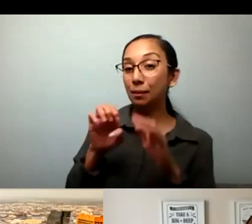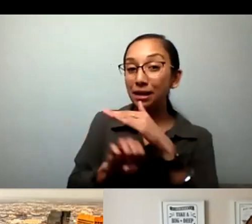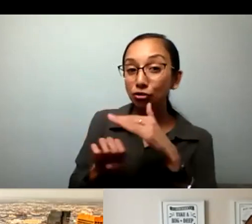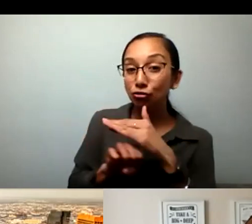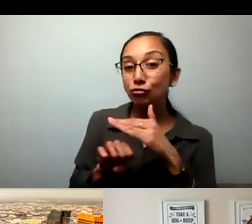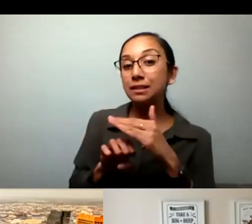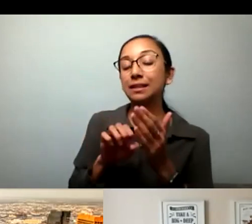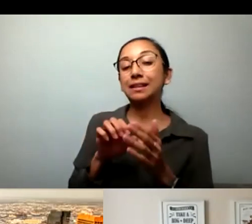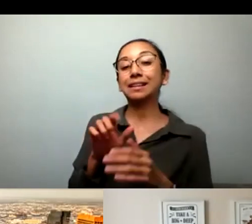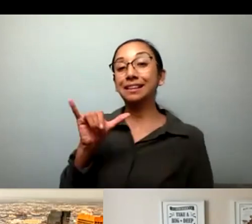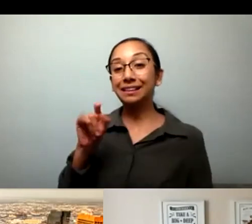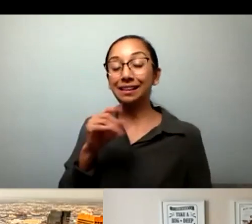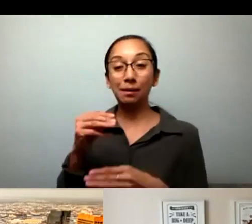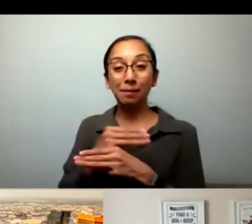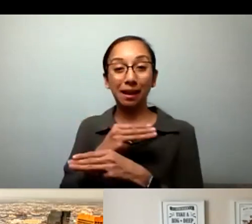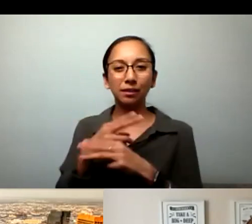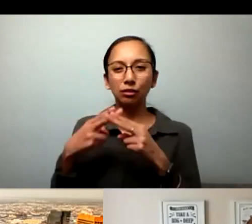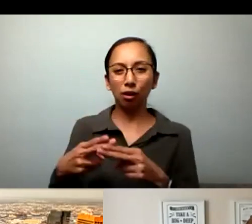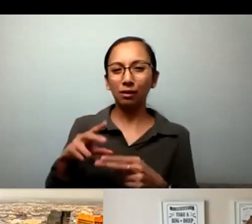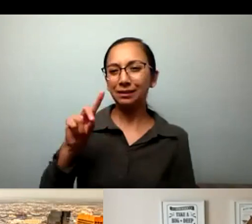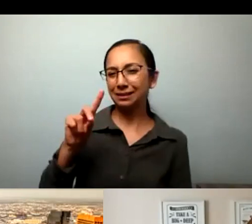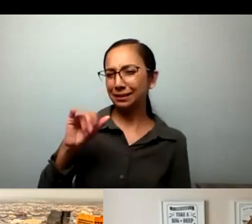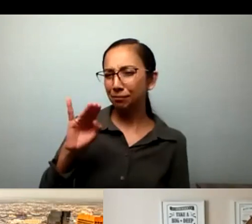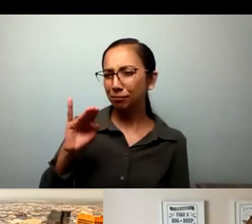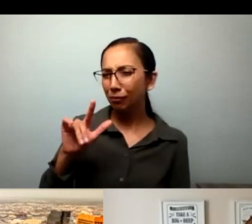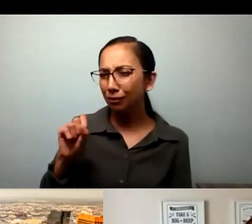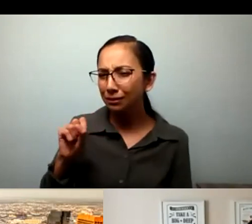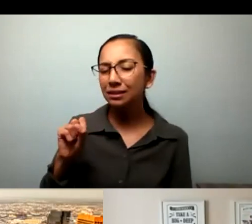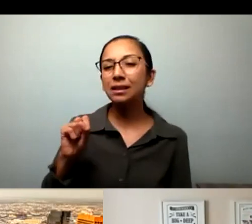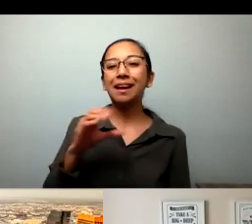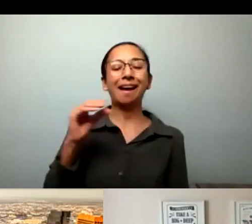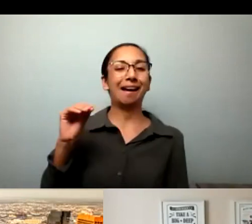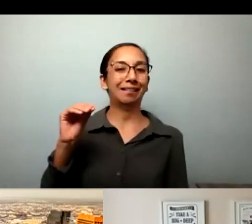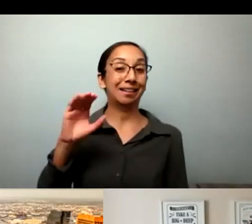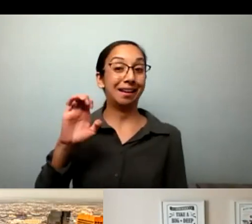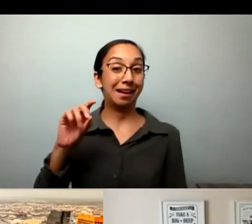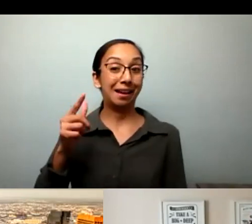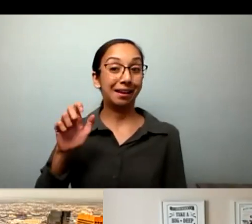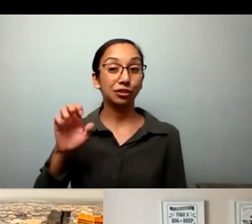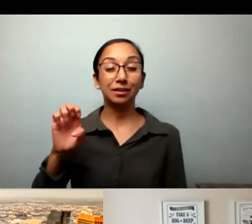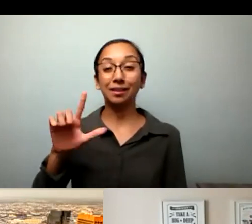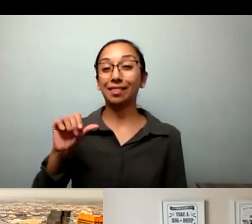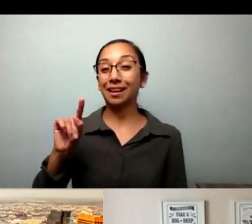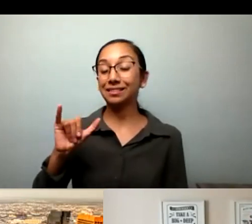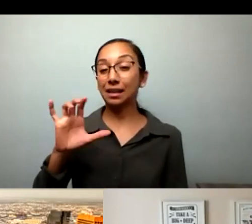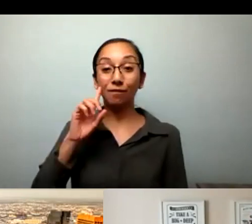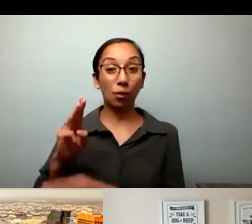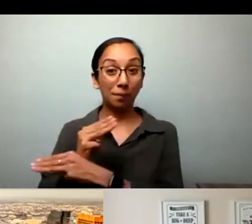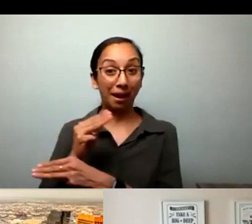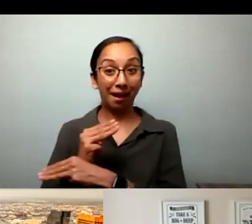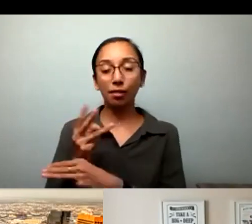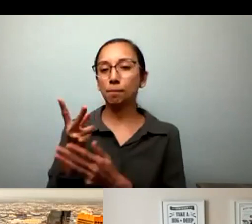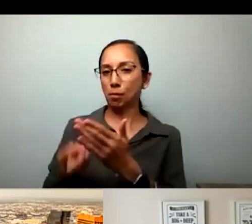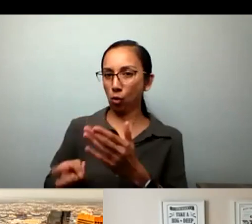math. It's called the DIBBLES for literacy and Edulastic for math. And they're taken on the computer,